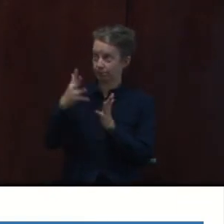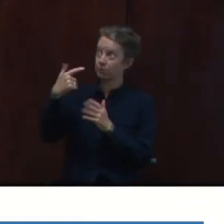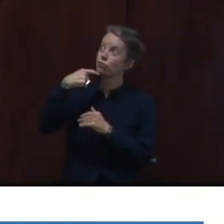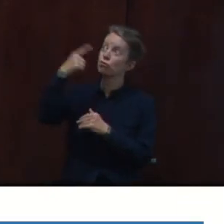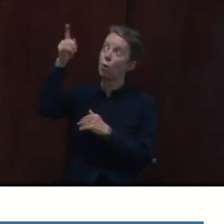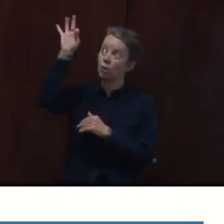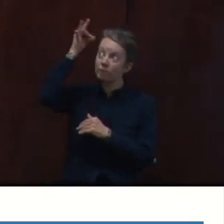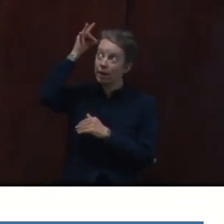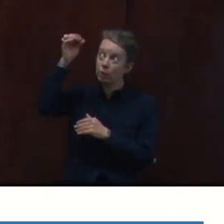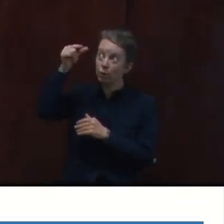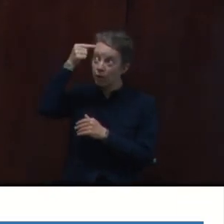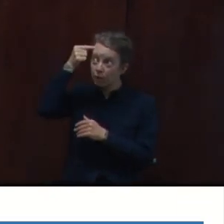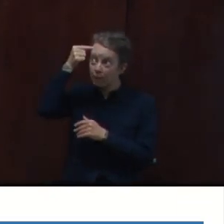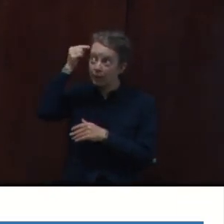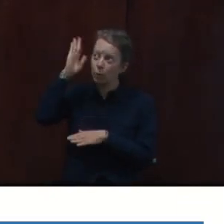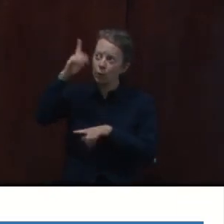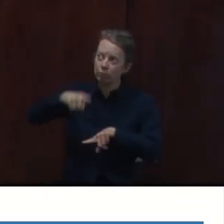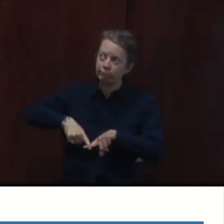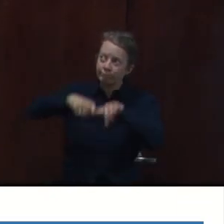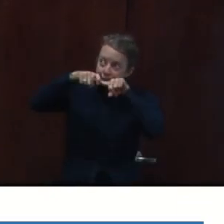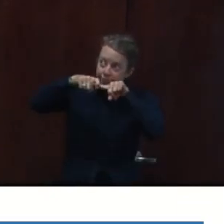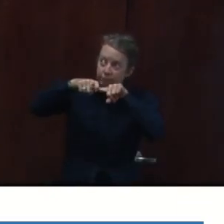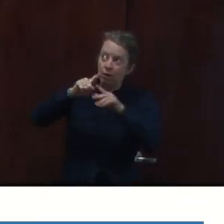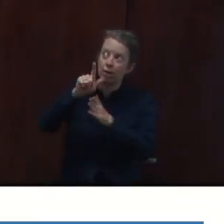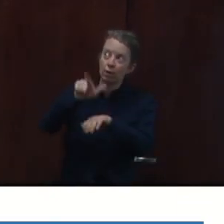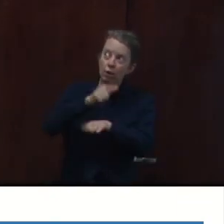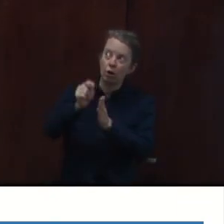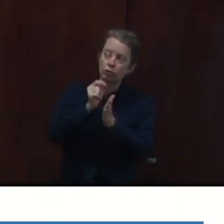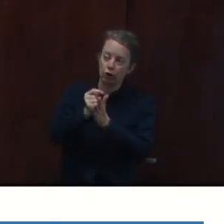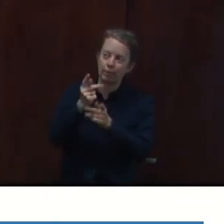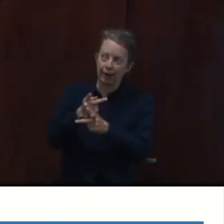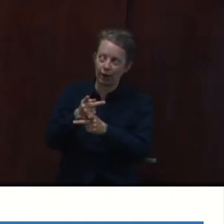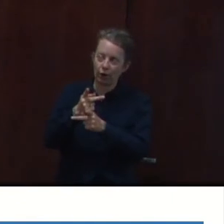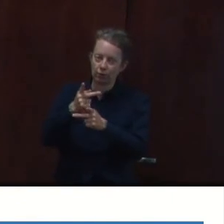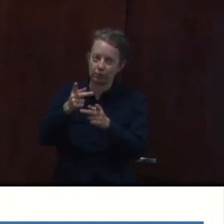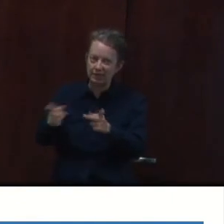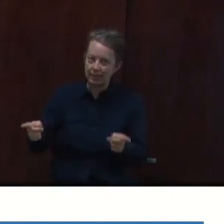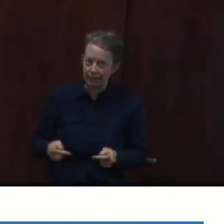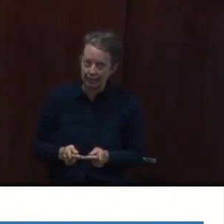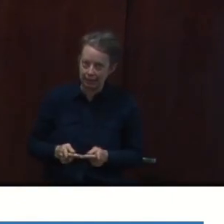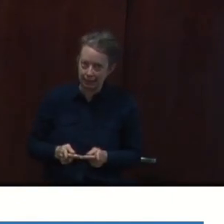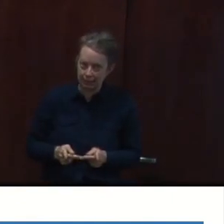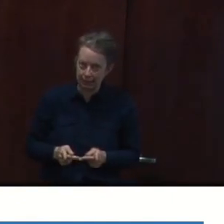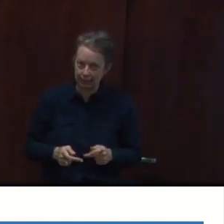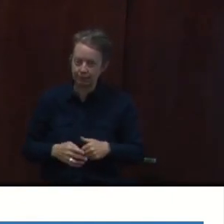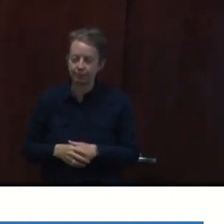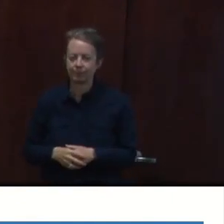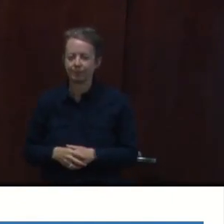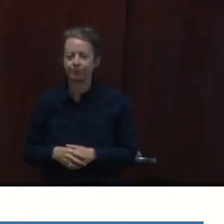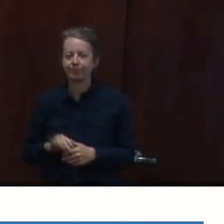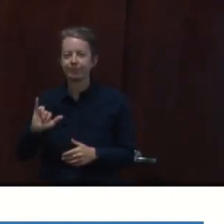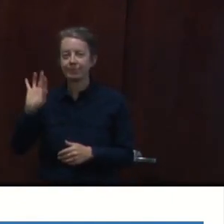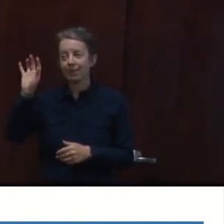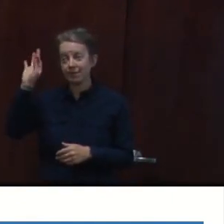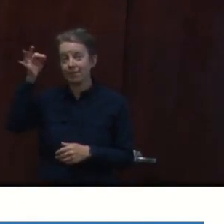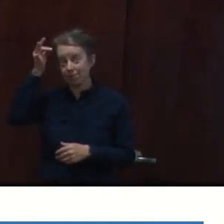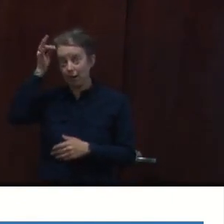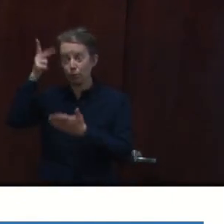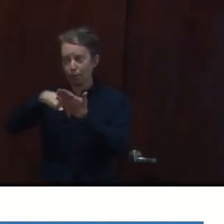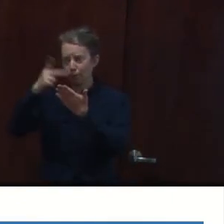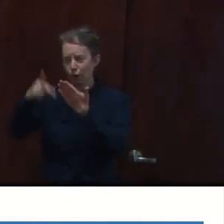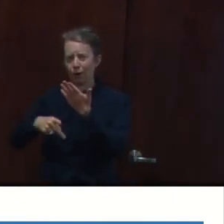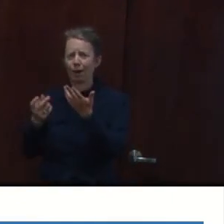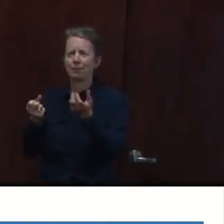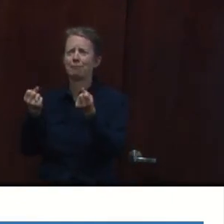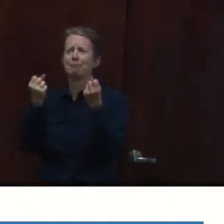would suspend that allocation to the long-term care facility federal programs, as they have many doses on their shelves and